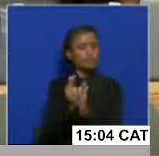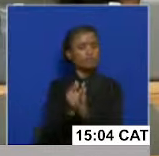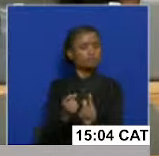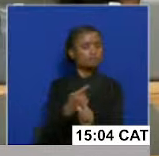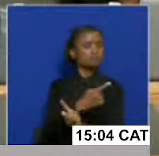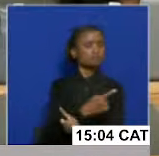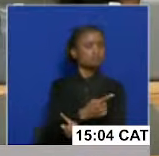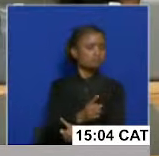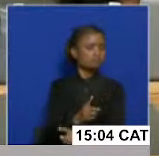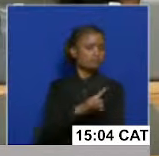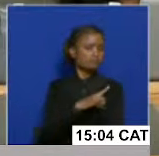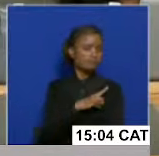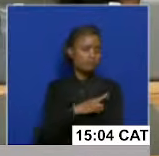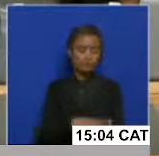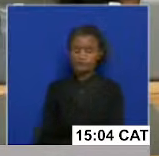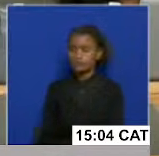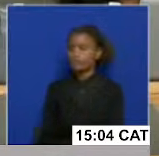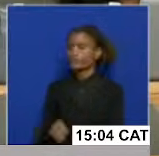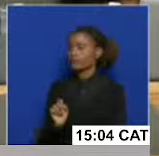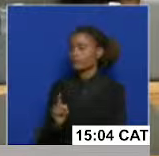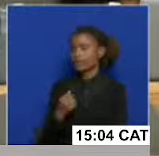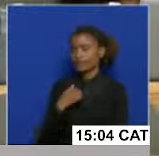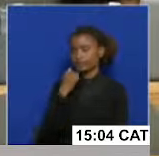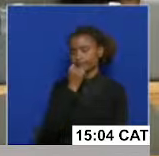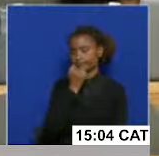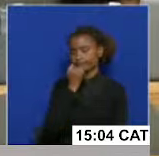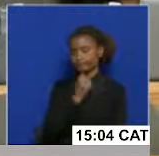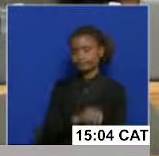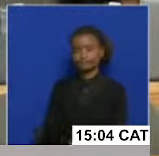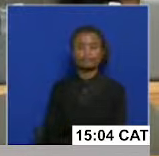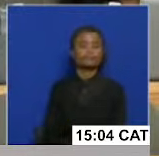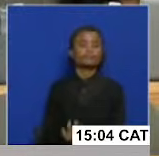No problem. I don't know But if- please answer the question then.